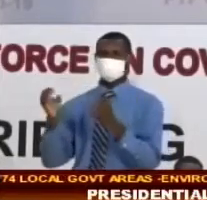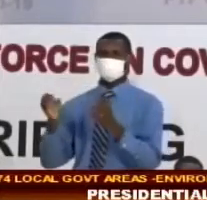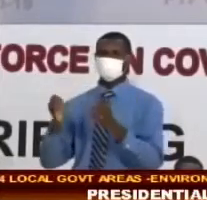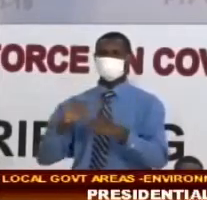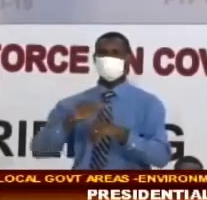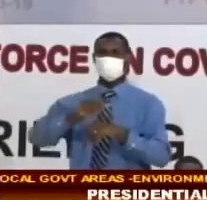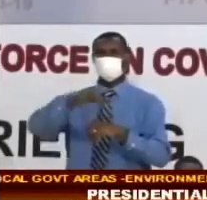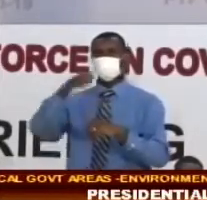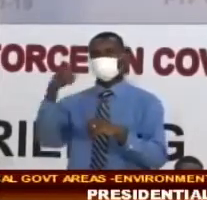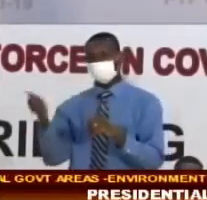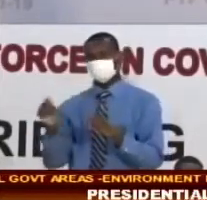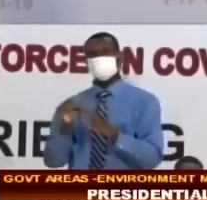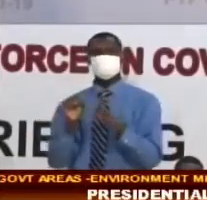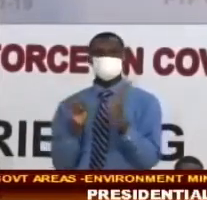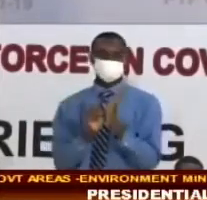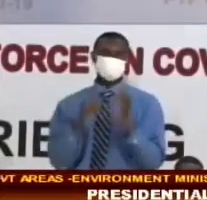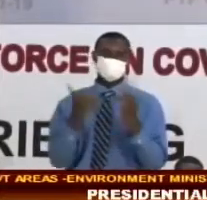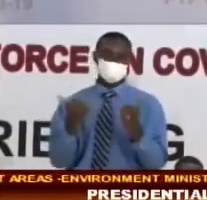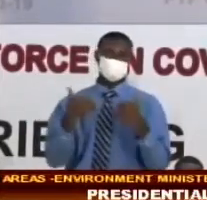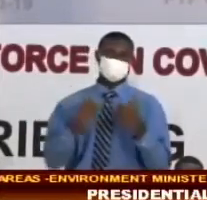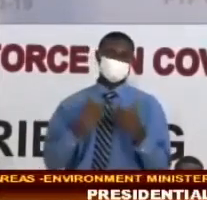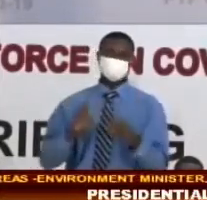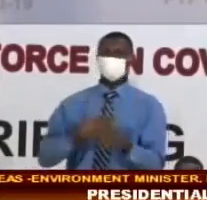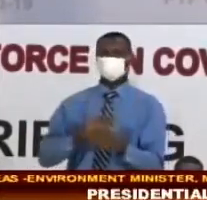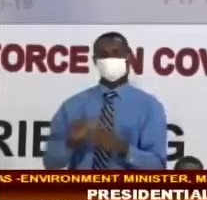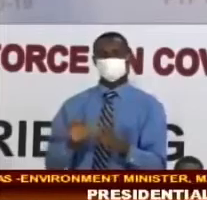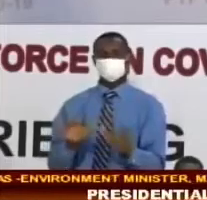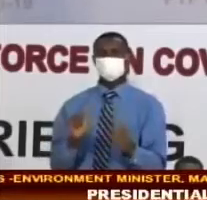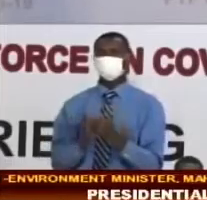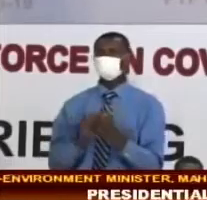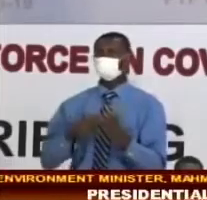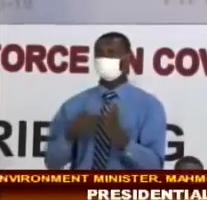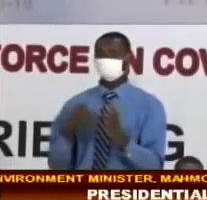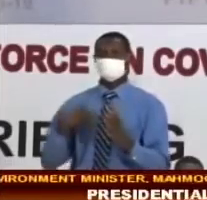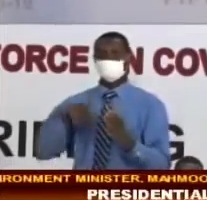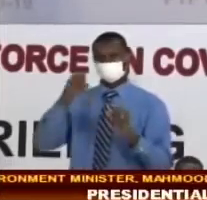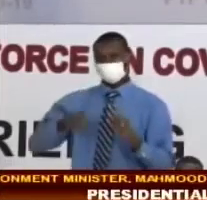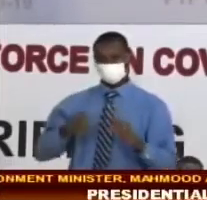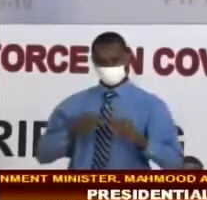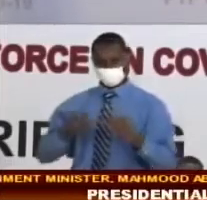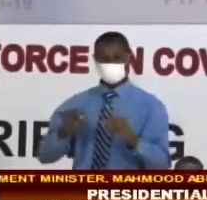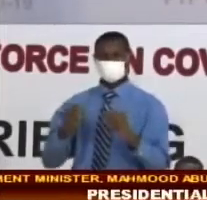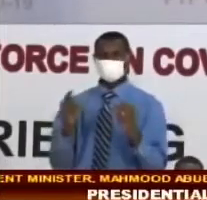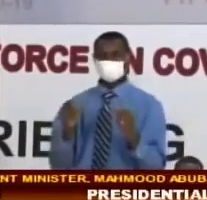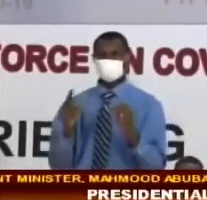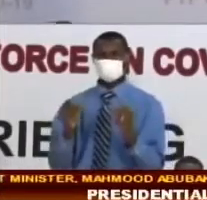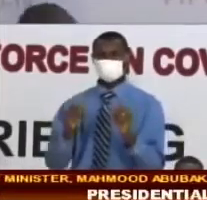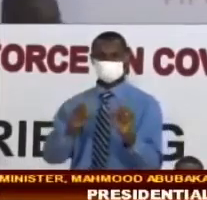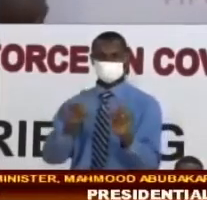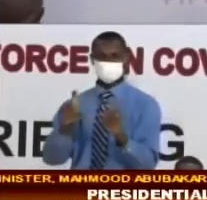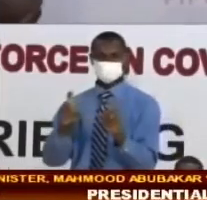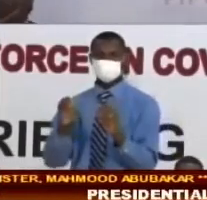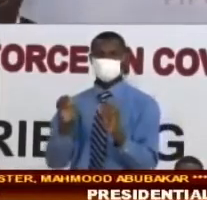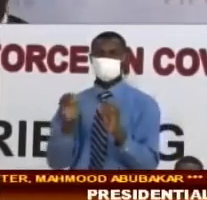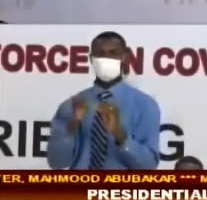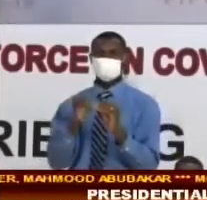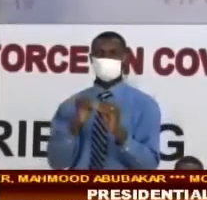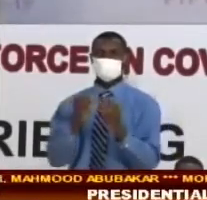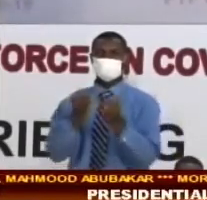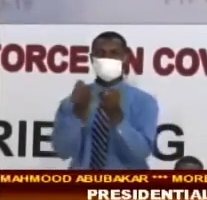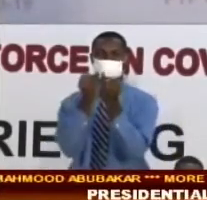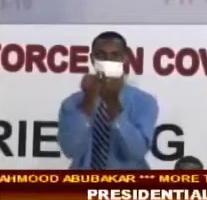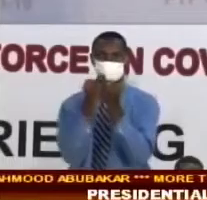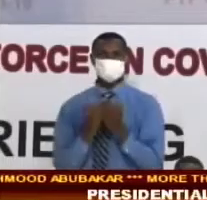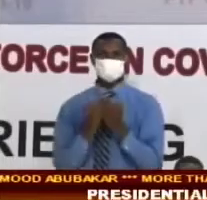spread. So it means we also have to move to test more, to isolate more, and